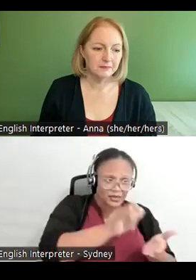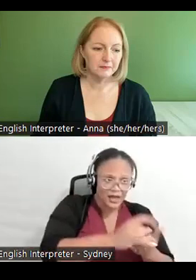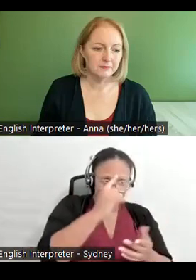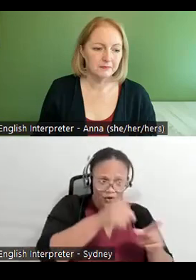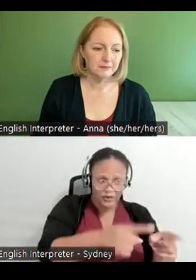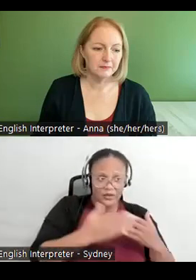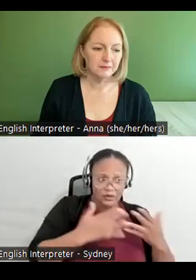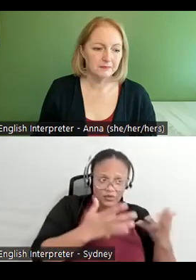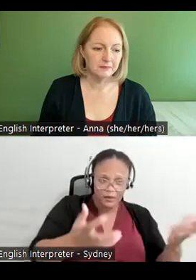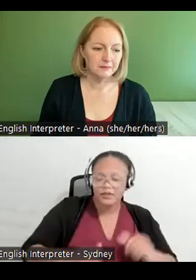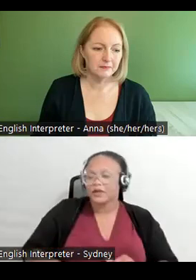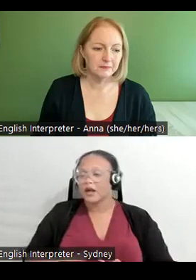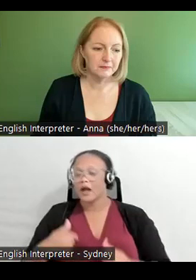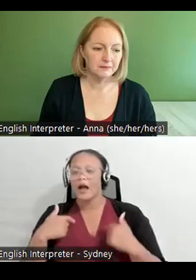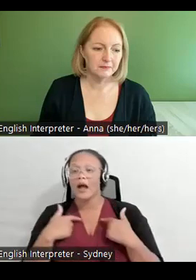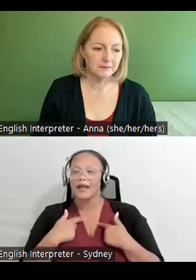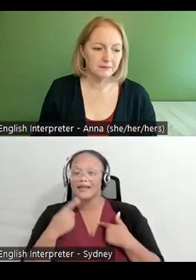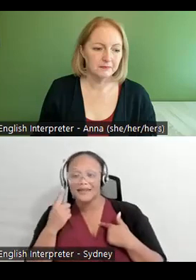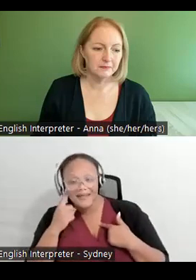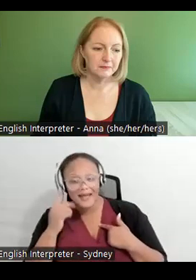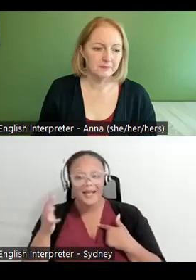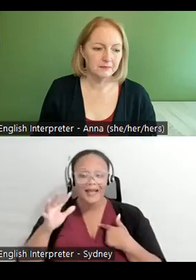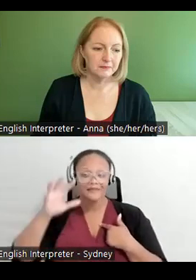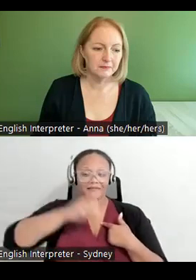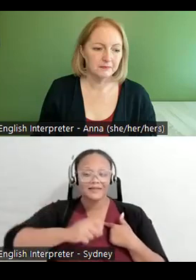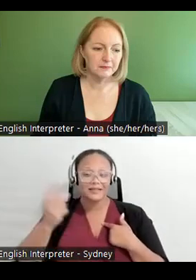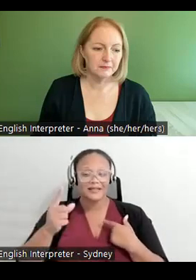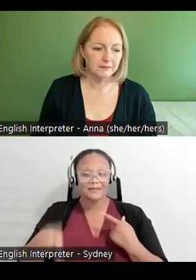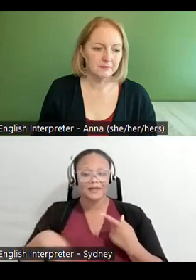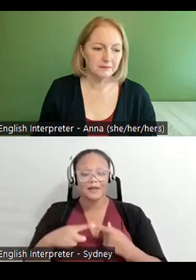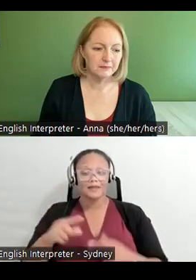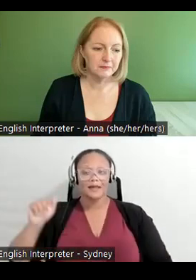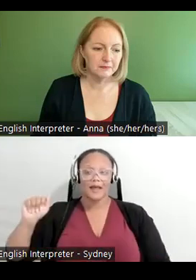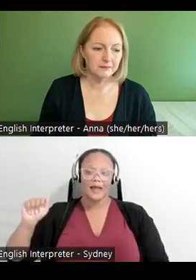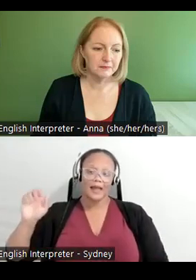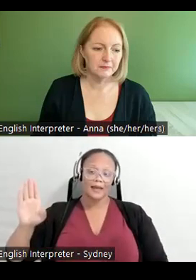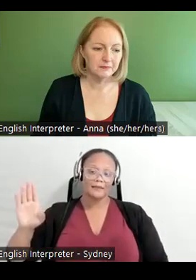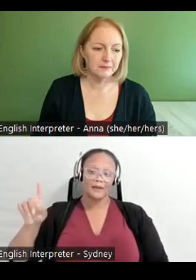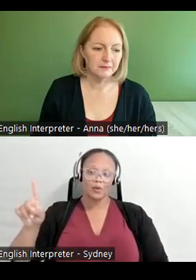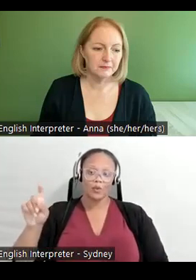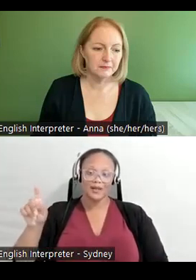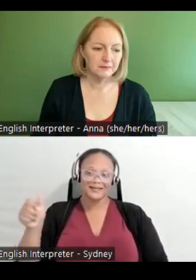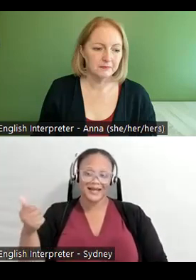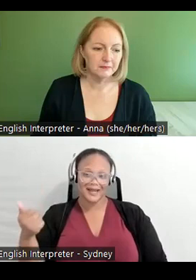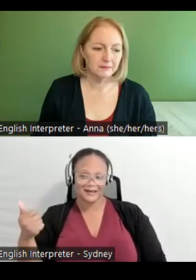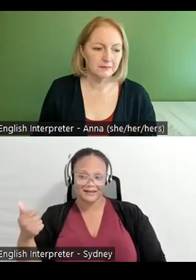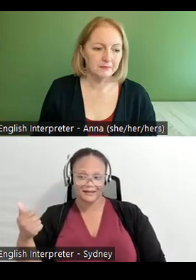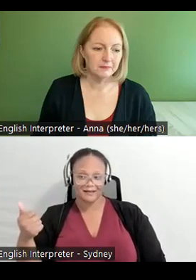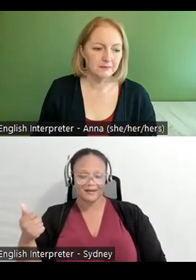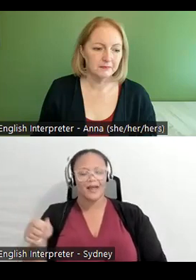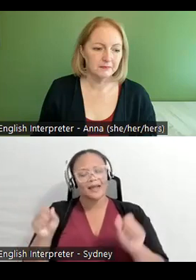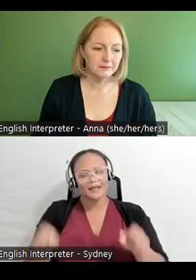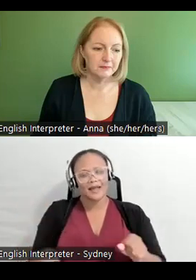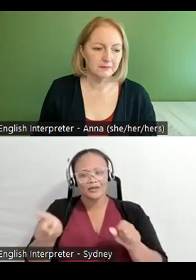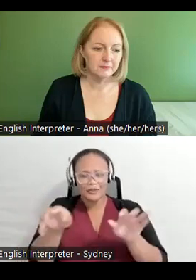you so much. I think I kind of missed something about the AB 110. If you can kind of explain